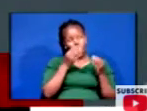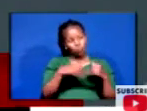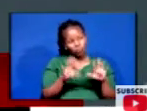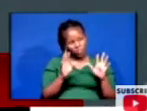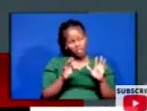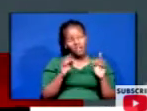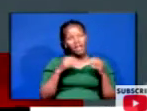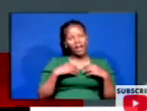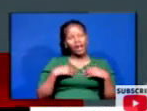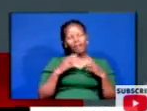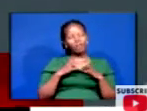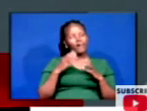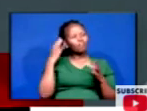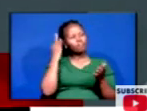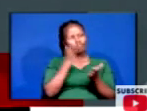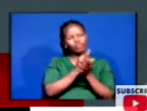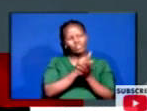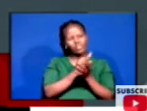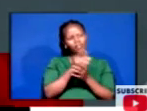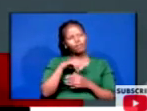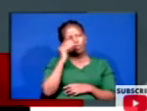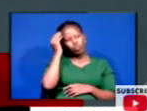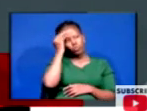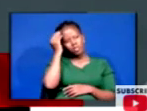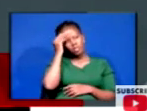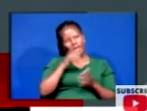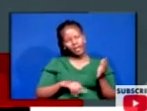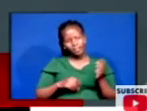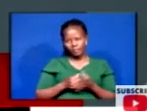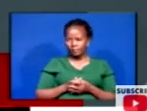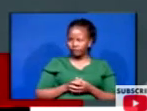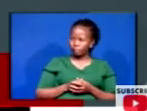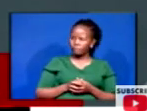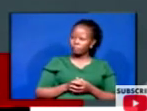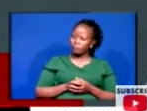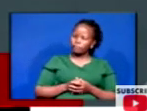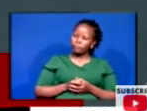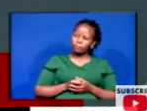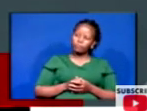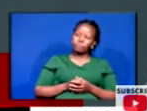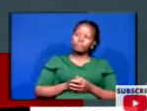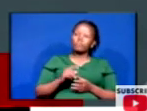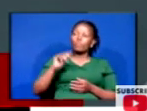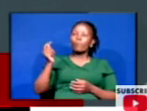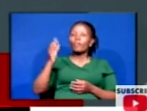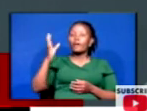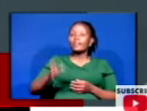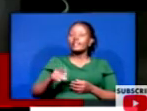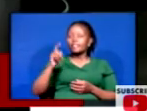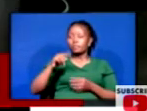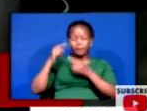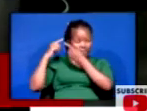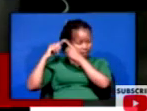faith in it. That's right. What can we pick from that model? I think that is something that Kenyans should think about, because what we are having